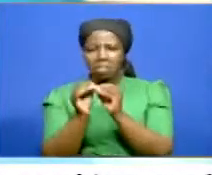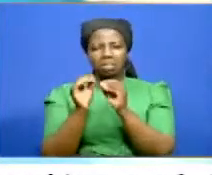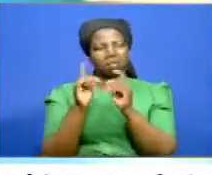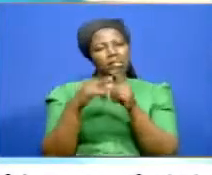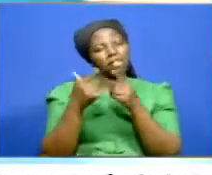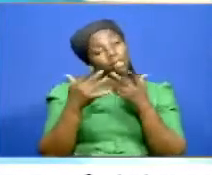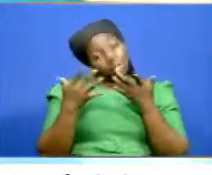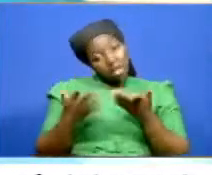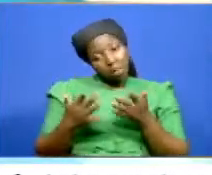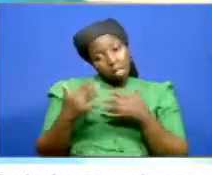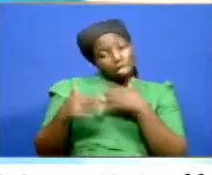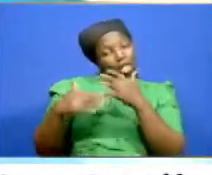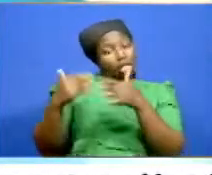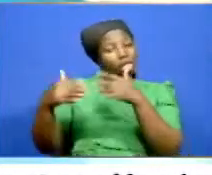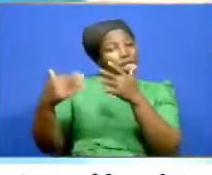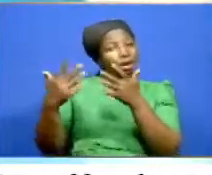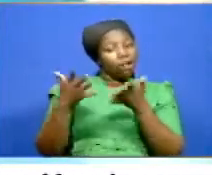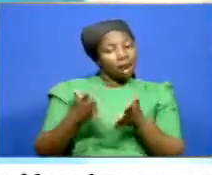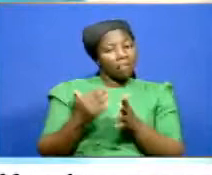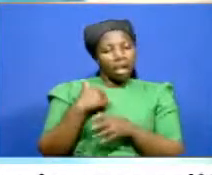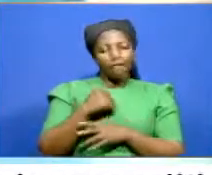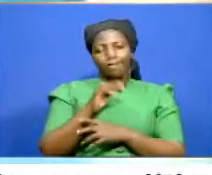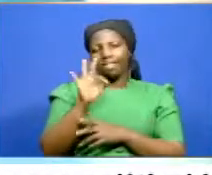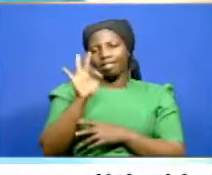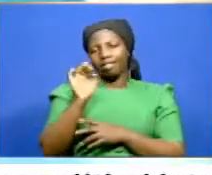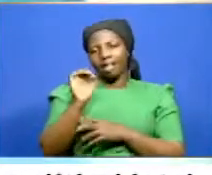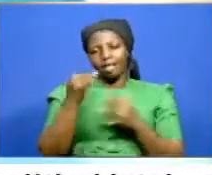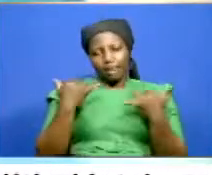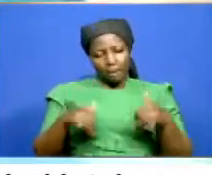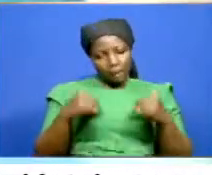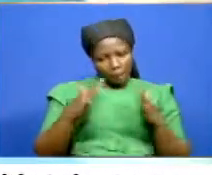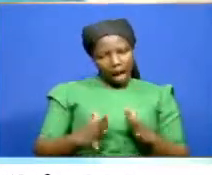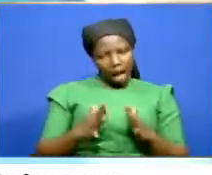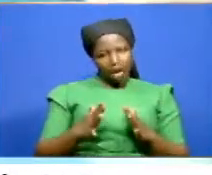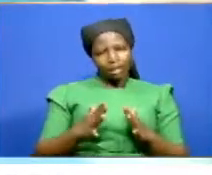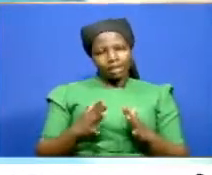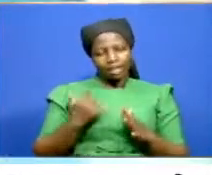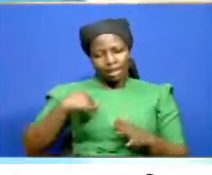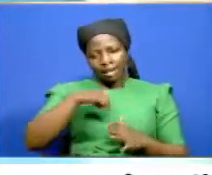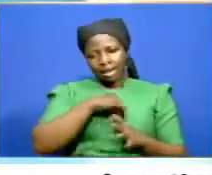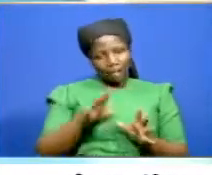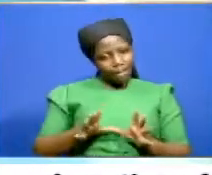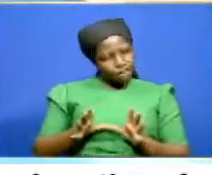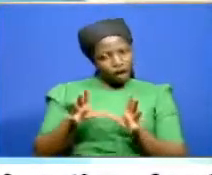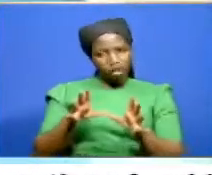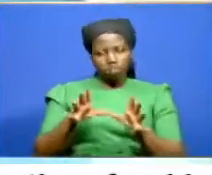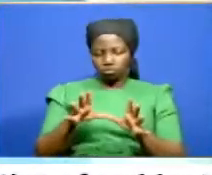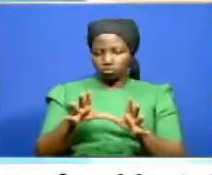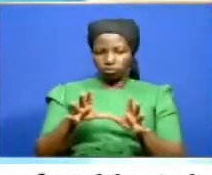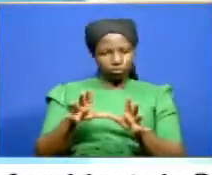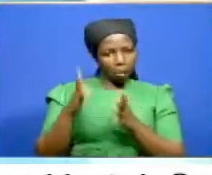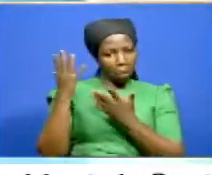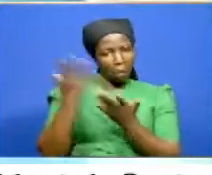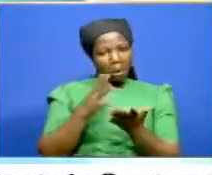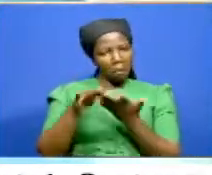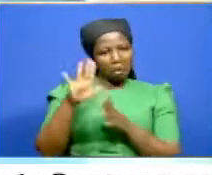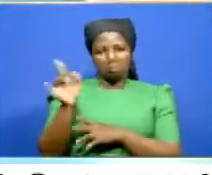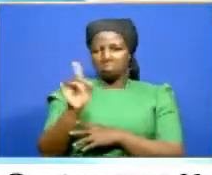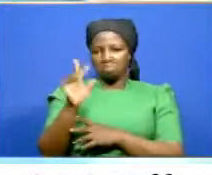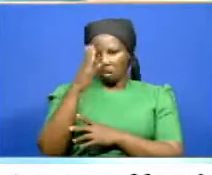we actually now have like 30 kids, or maybe let me say 30 players. And we've even been forced to lock the door. Because again,